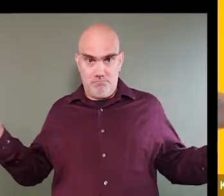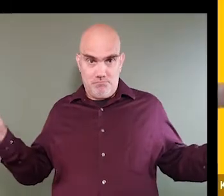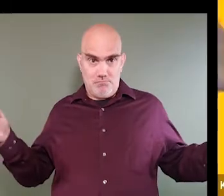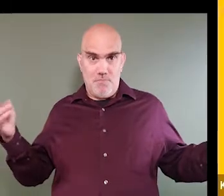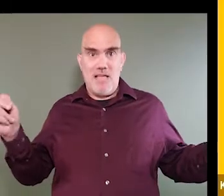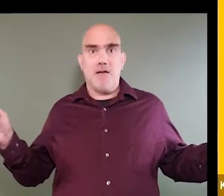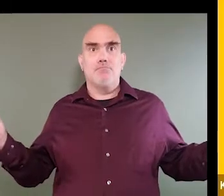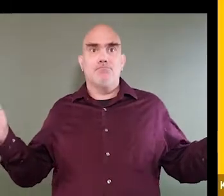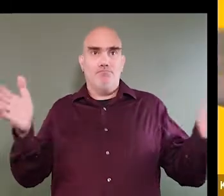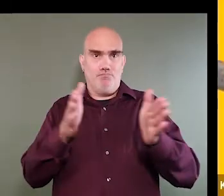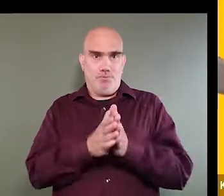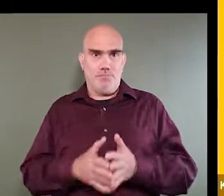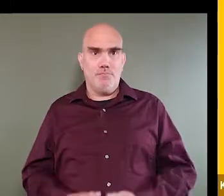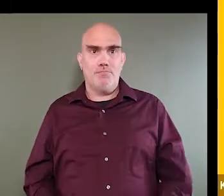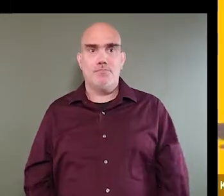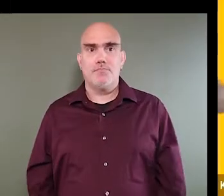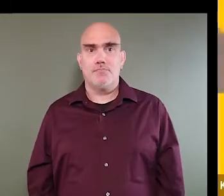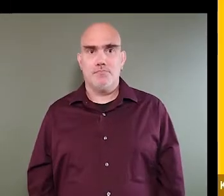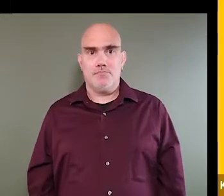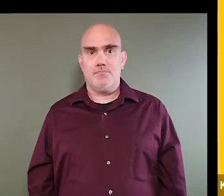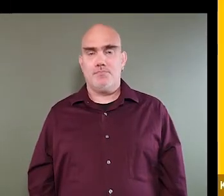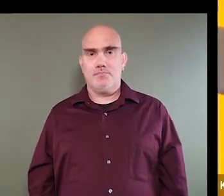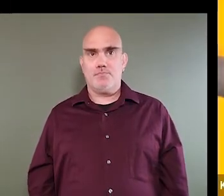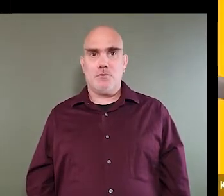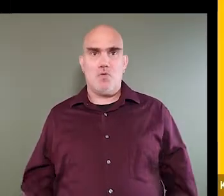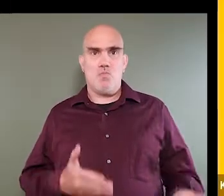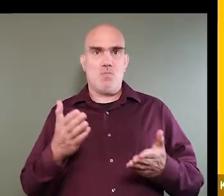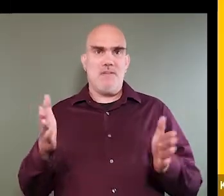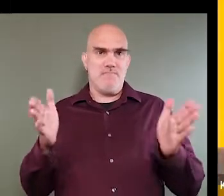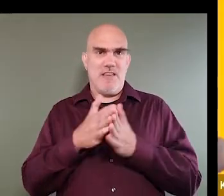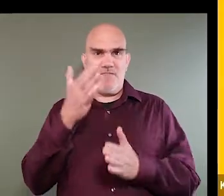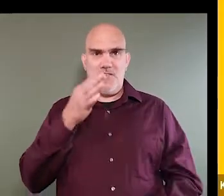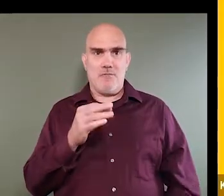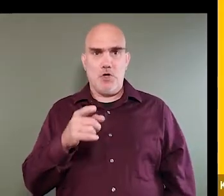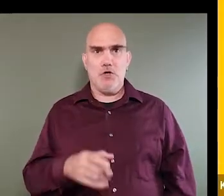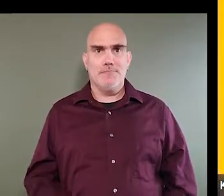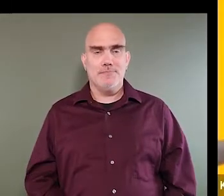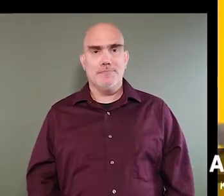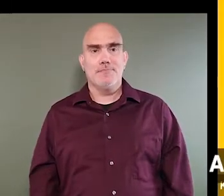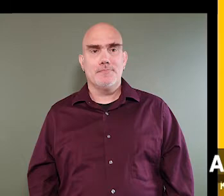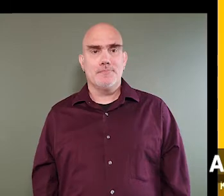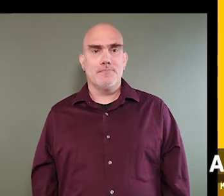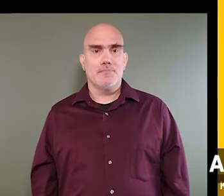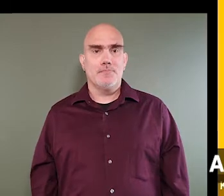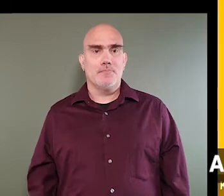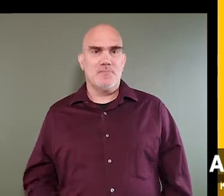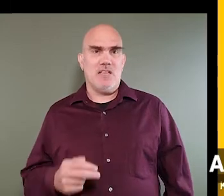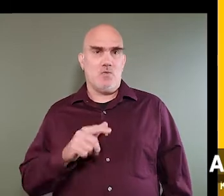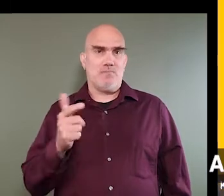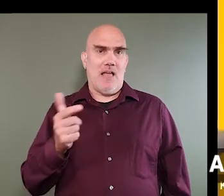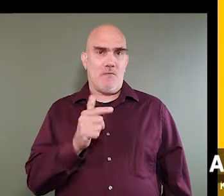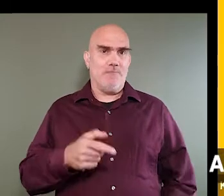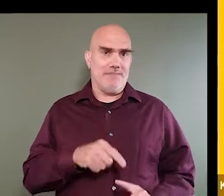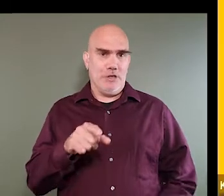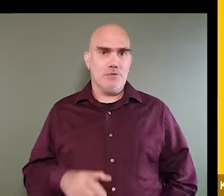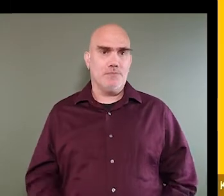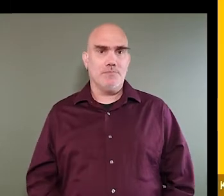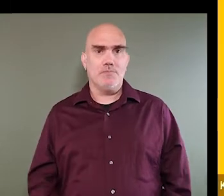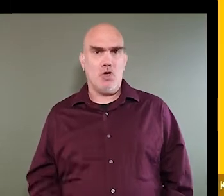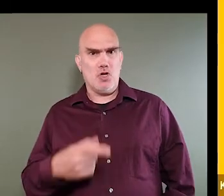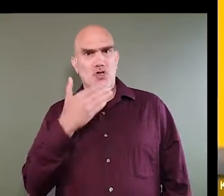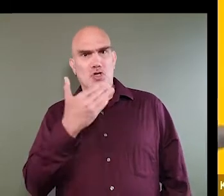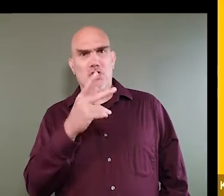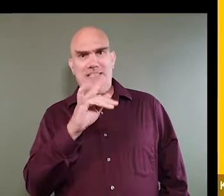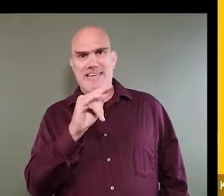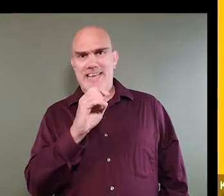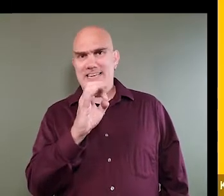position with her hands out to the sides and then bring them to meet in front of her. And then going back and forth from there. It looks good,